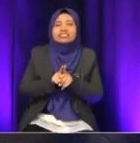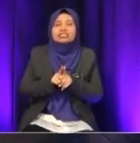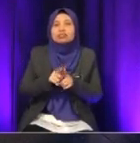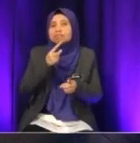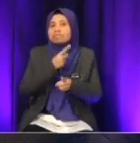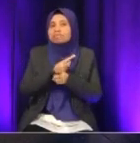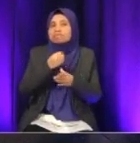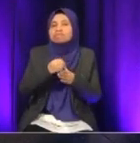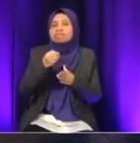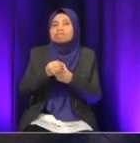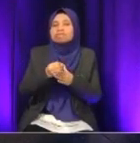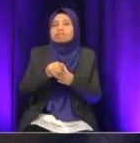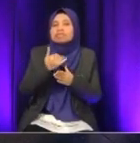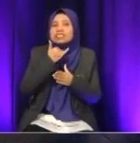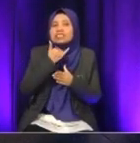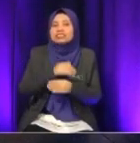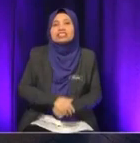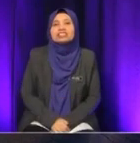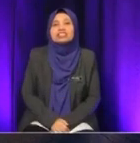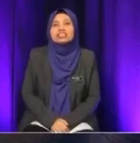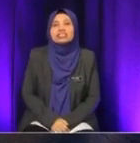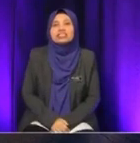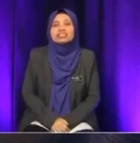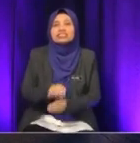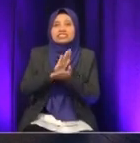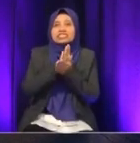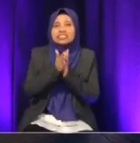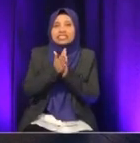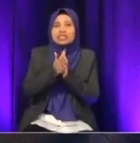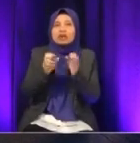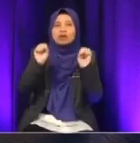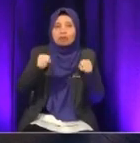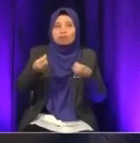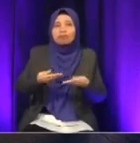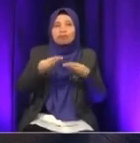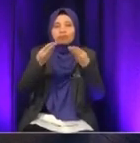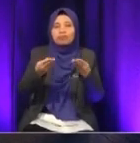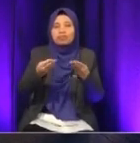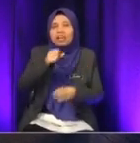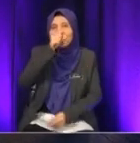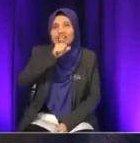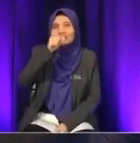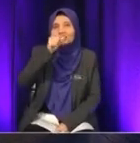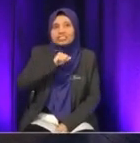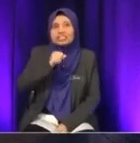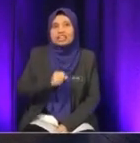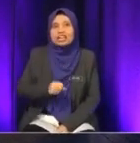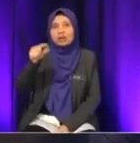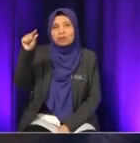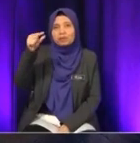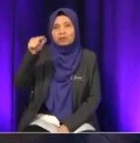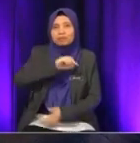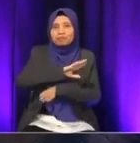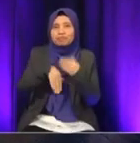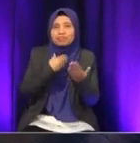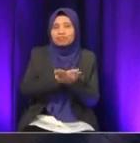welfare? I think so. Okay, so why don't we award our students with their ice cream stick? All right, so it's the correct answer. So we have four green cards. All of them